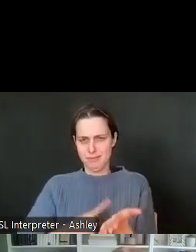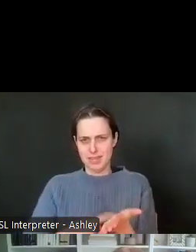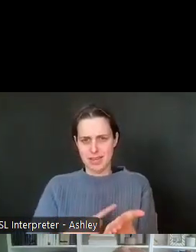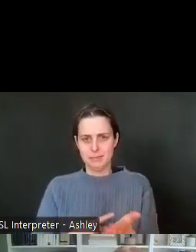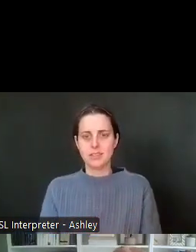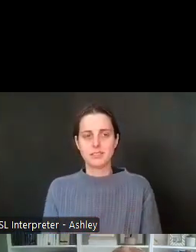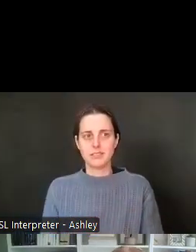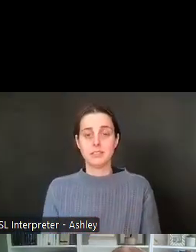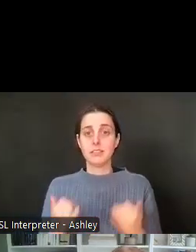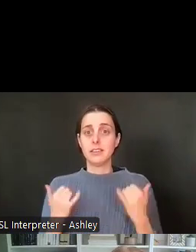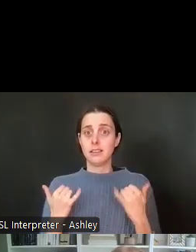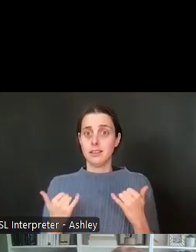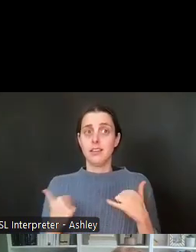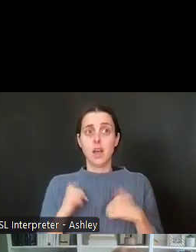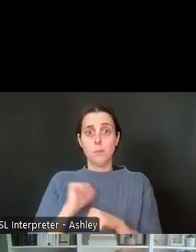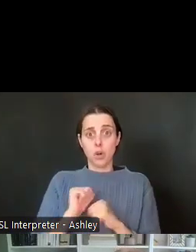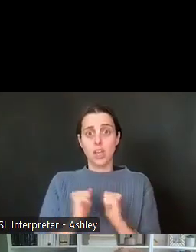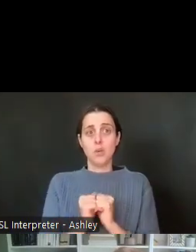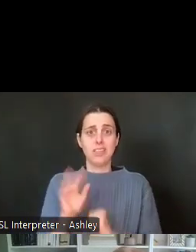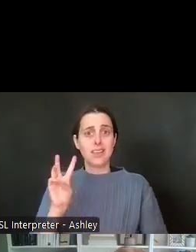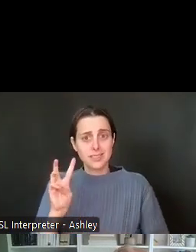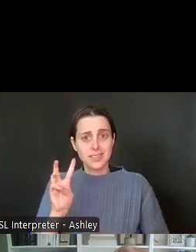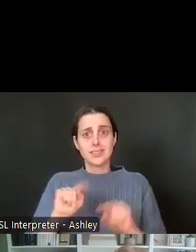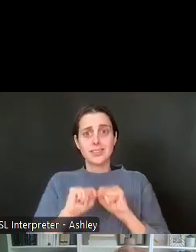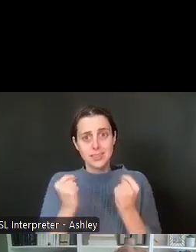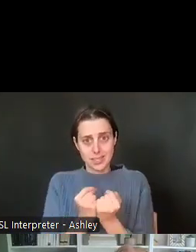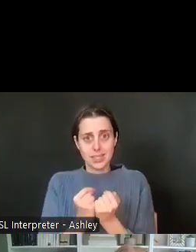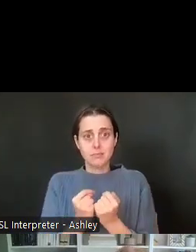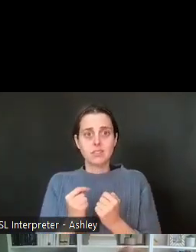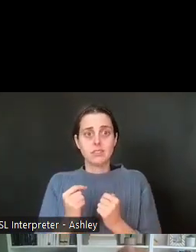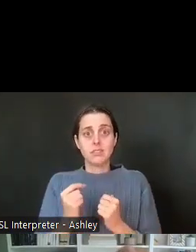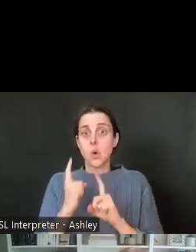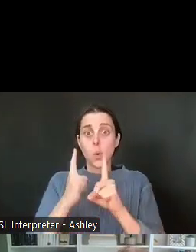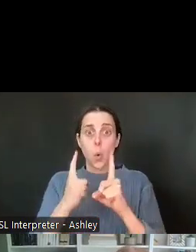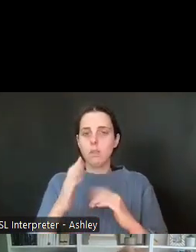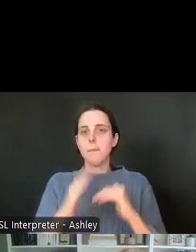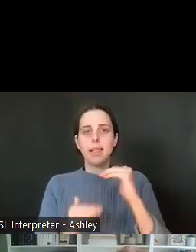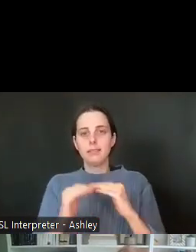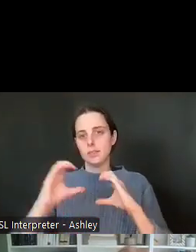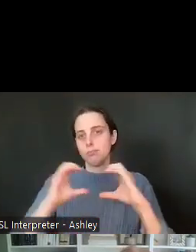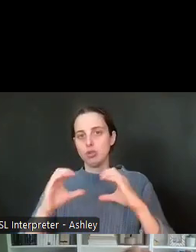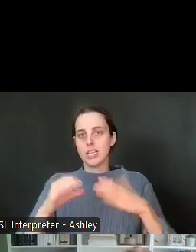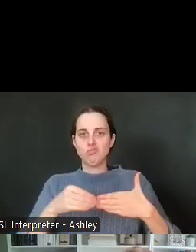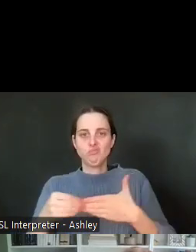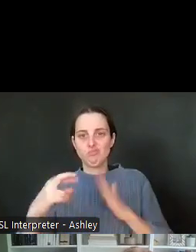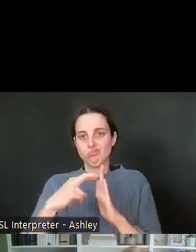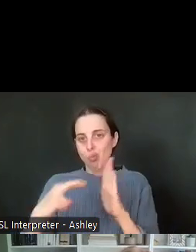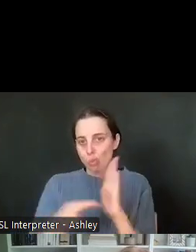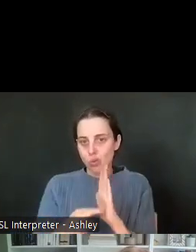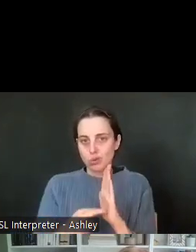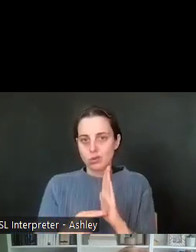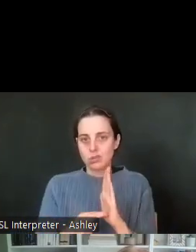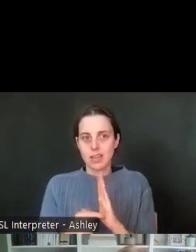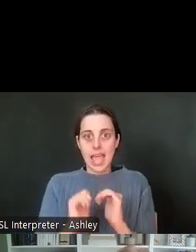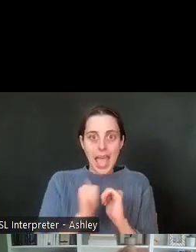half a dozen teams right now on creating communication guidelines of how and when and why the team is going to